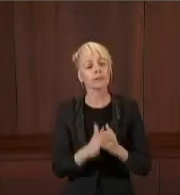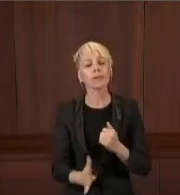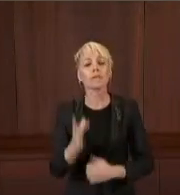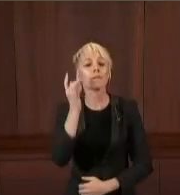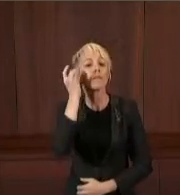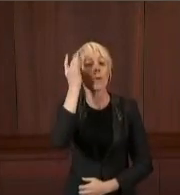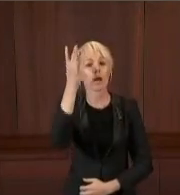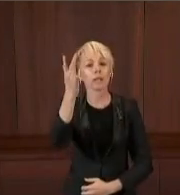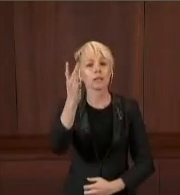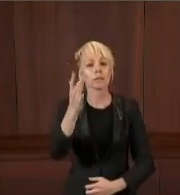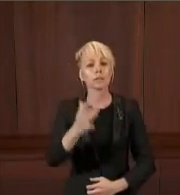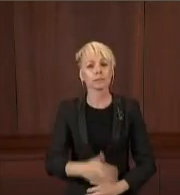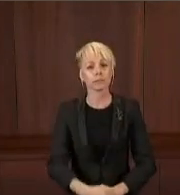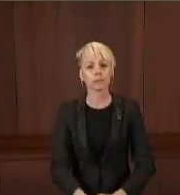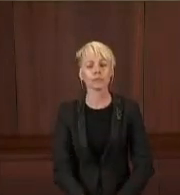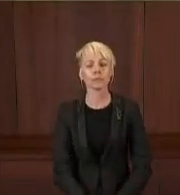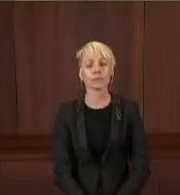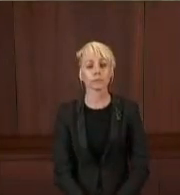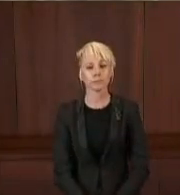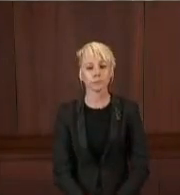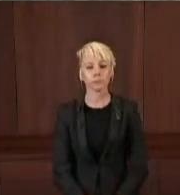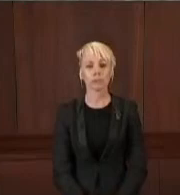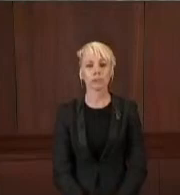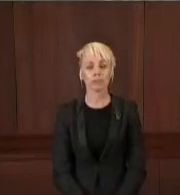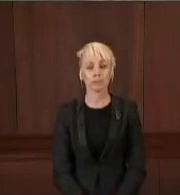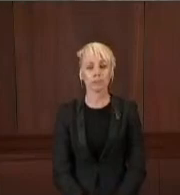lest we forget.